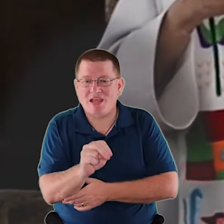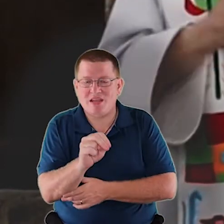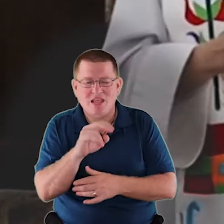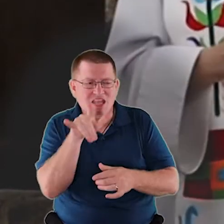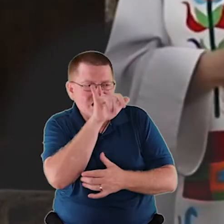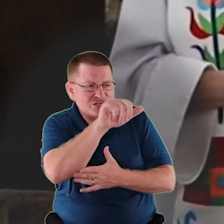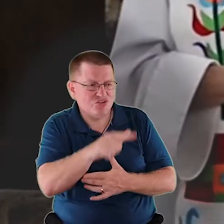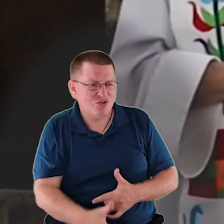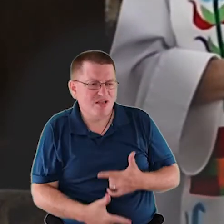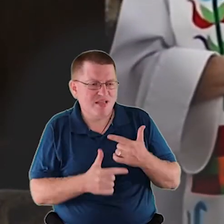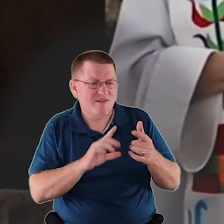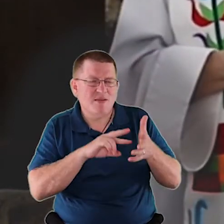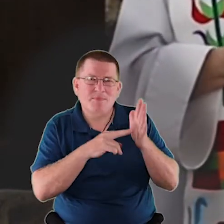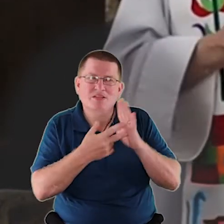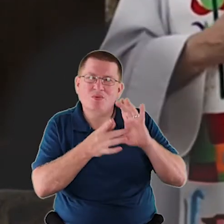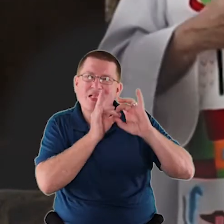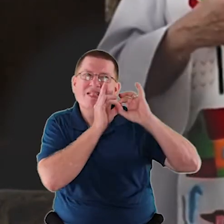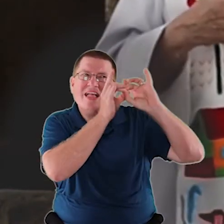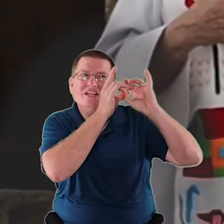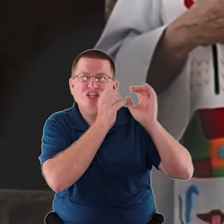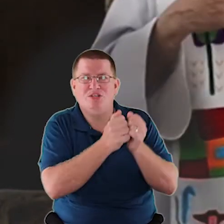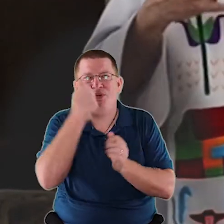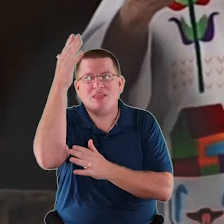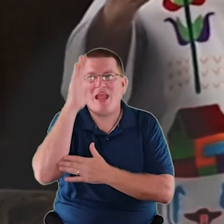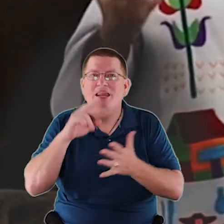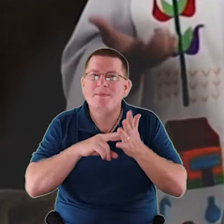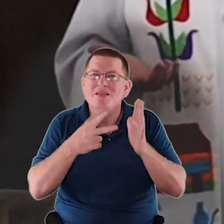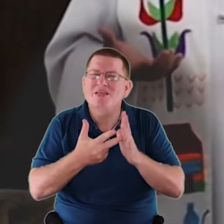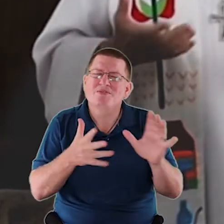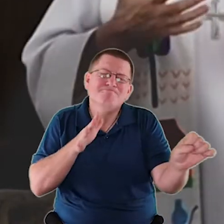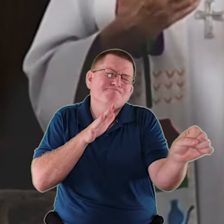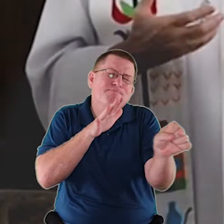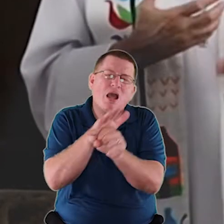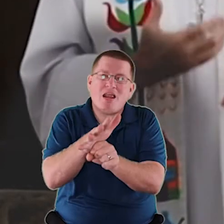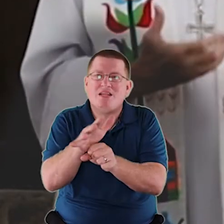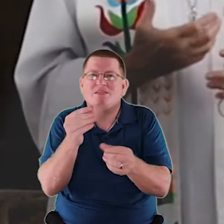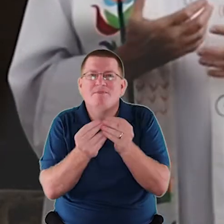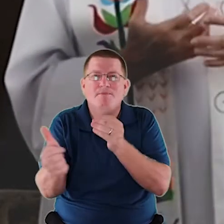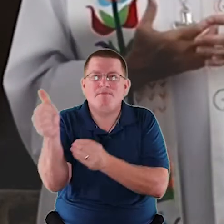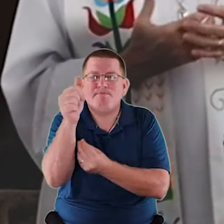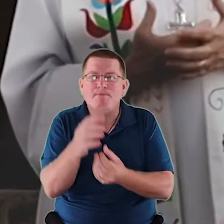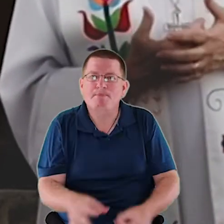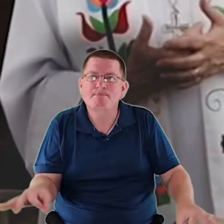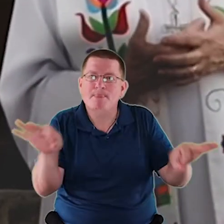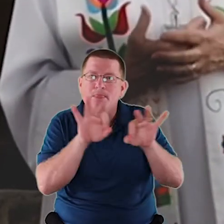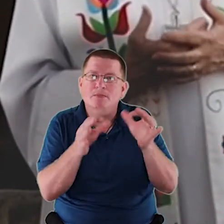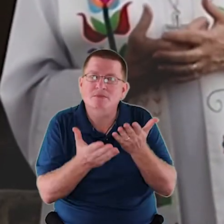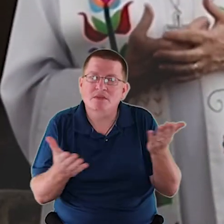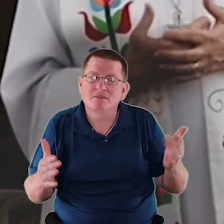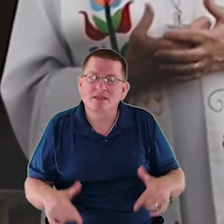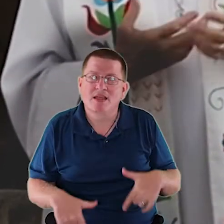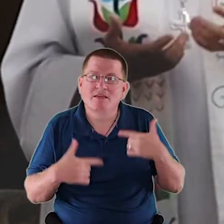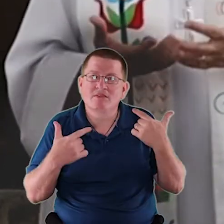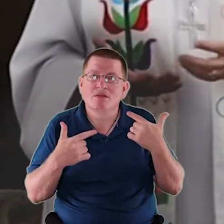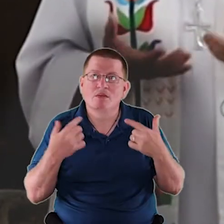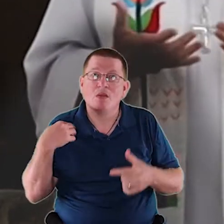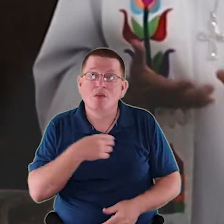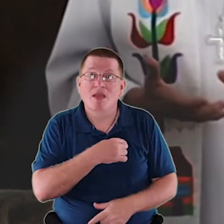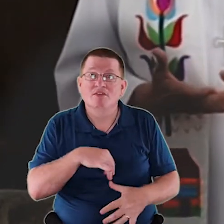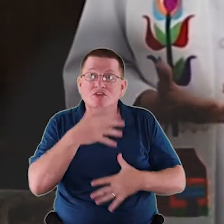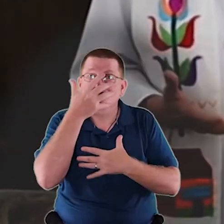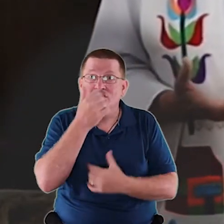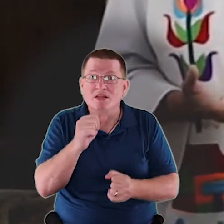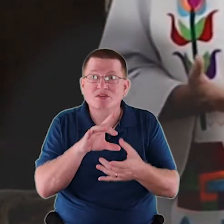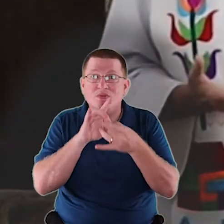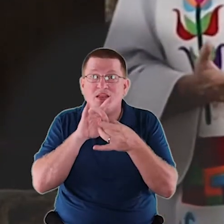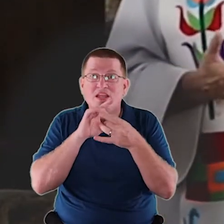is a relationship with God. That means that there is an abundance of the most important stuff in life. When we have a